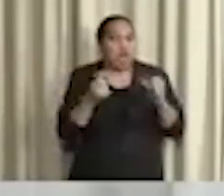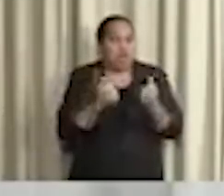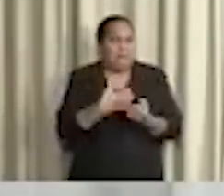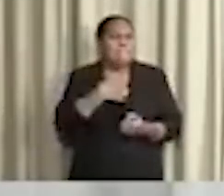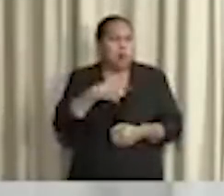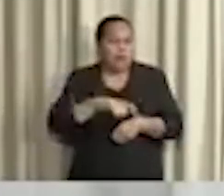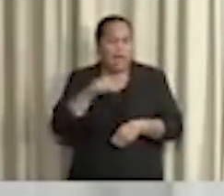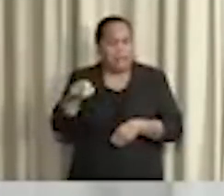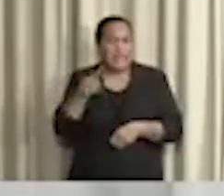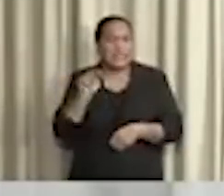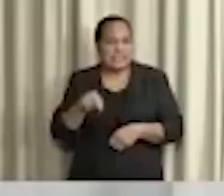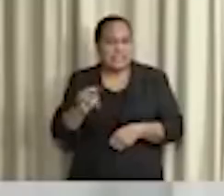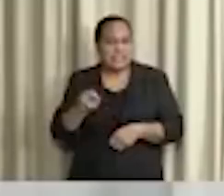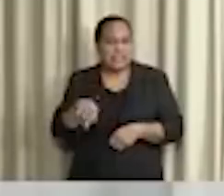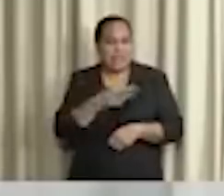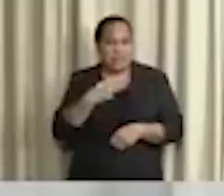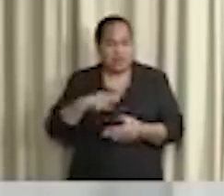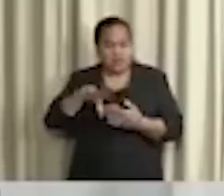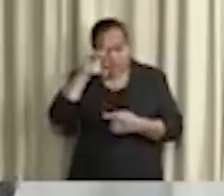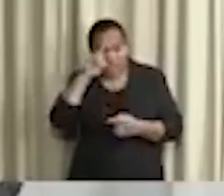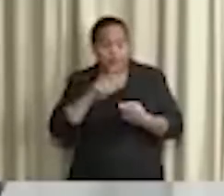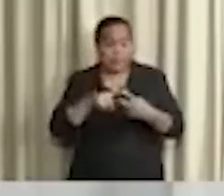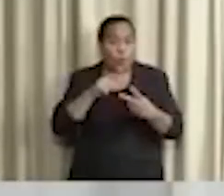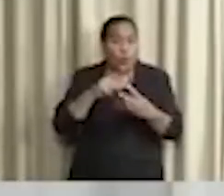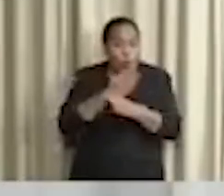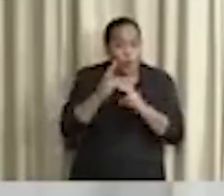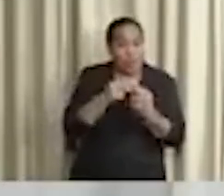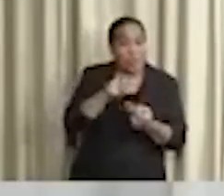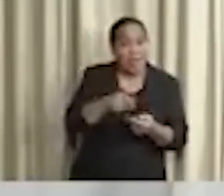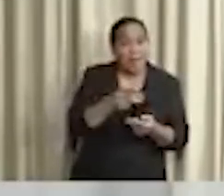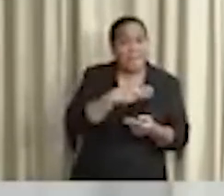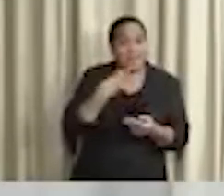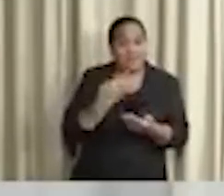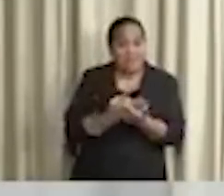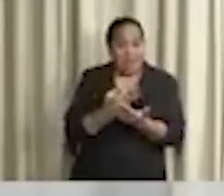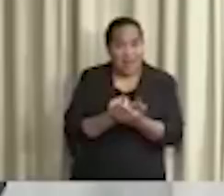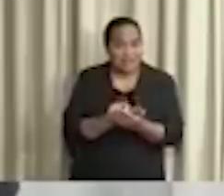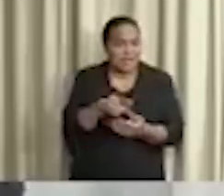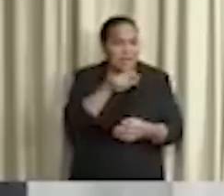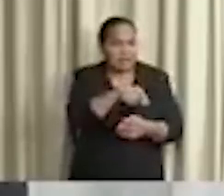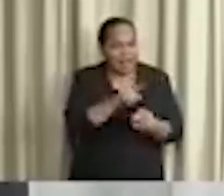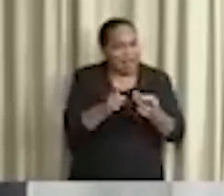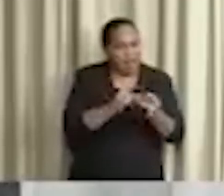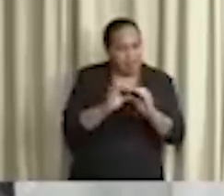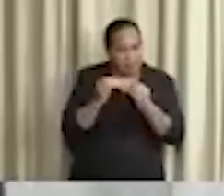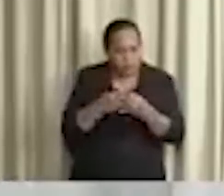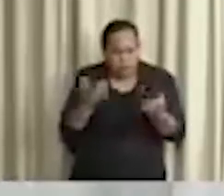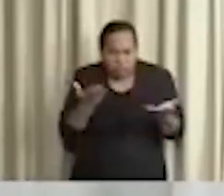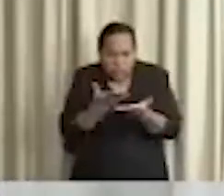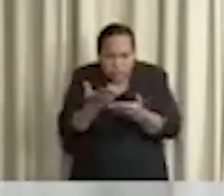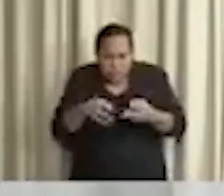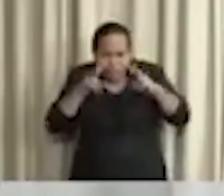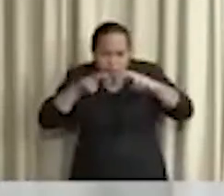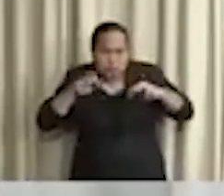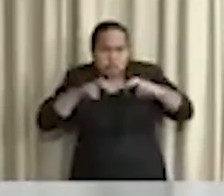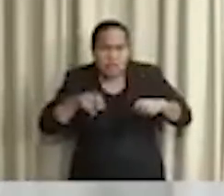Ministry of Education, the Ministry of Finance, and the Solicitor General's Office to thoroughly consider the legal and